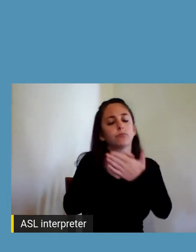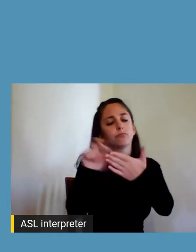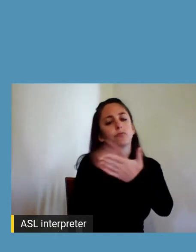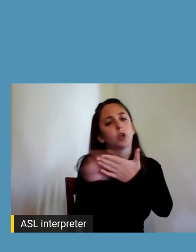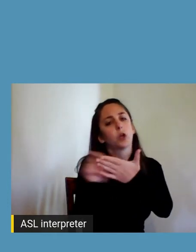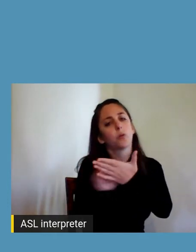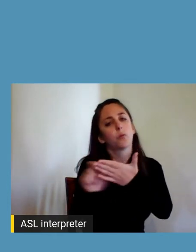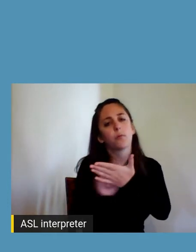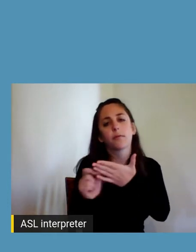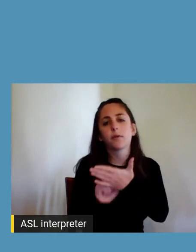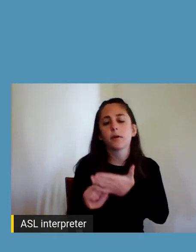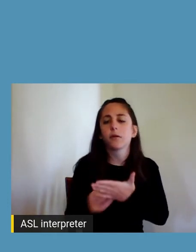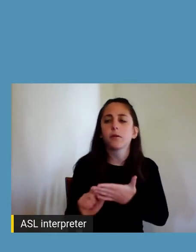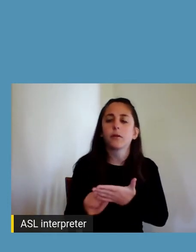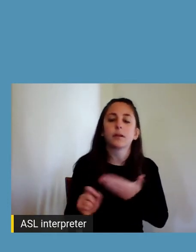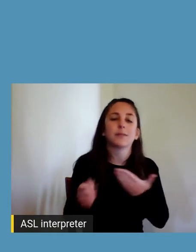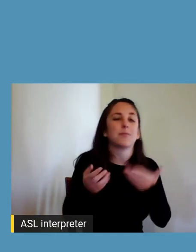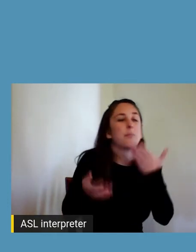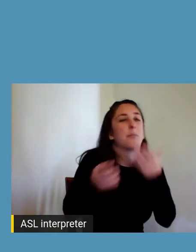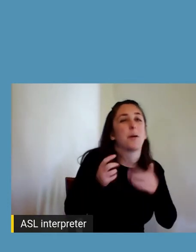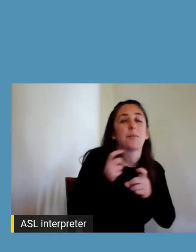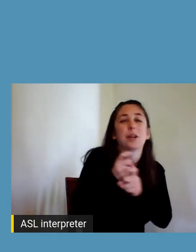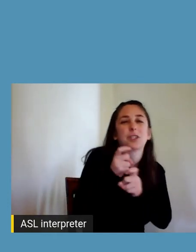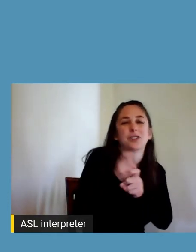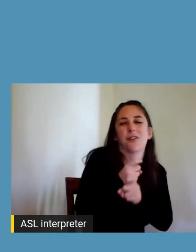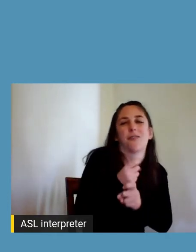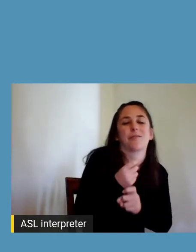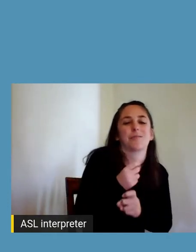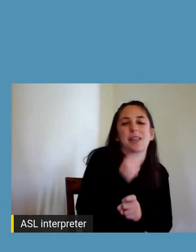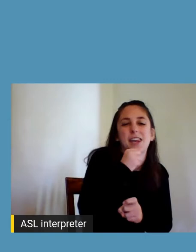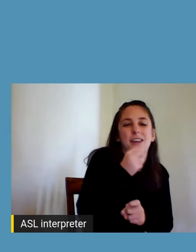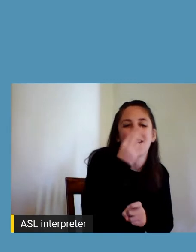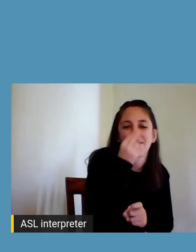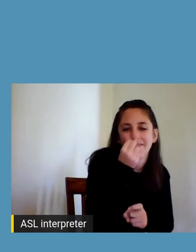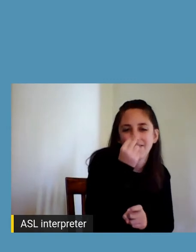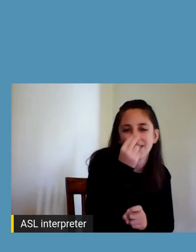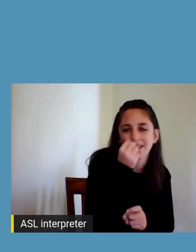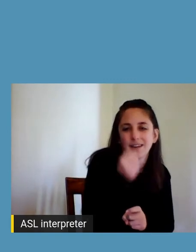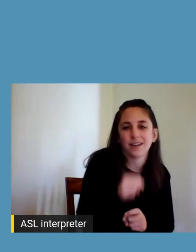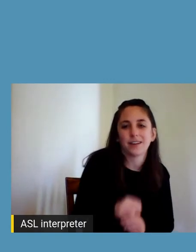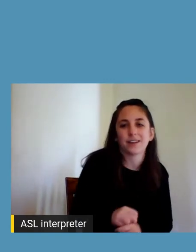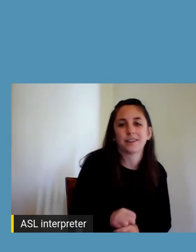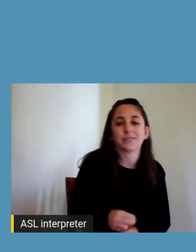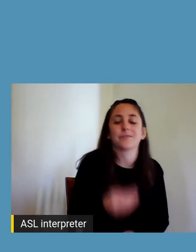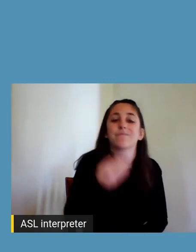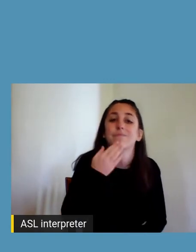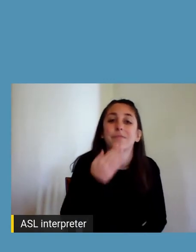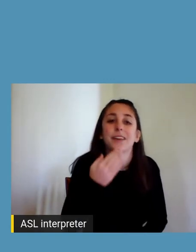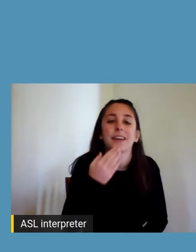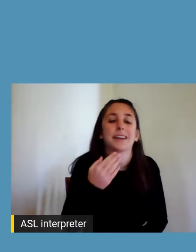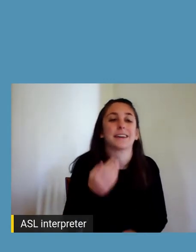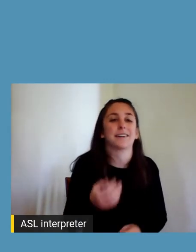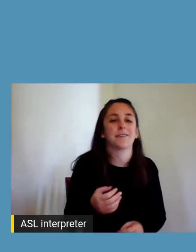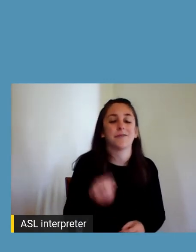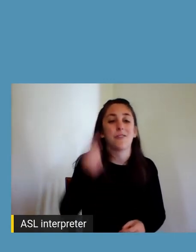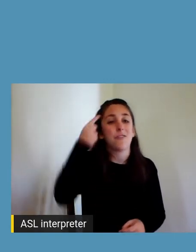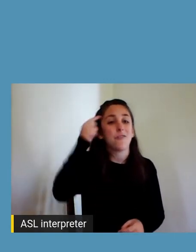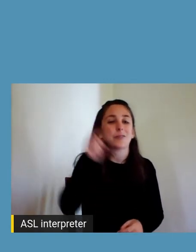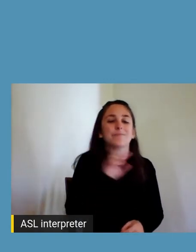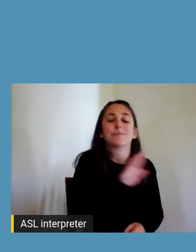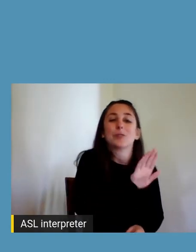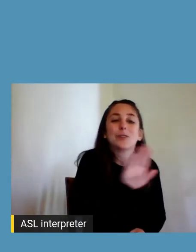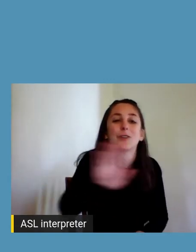know what, maybe that joke isn't funny after all. Thank you all for your time with me today. My name is Arturo